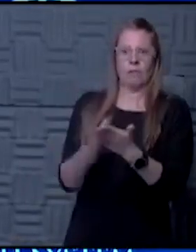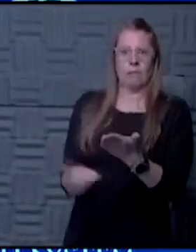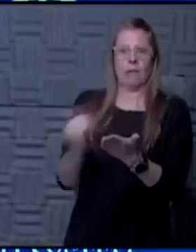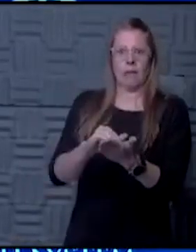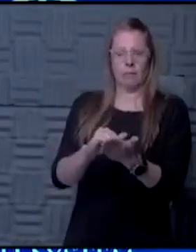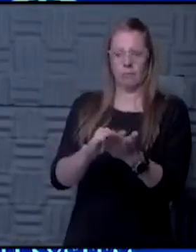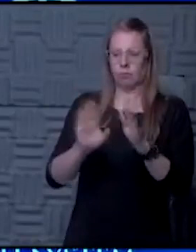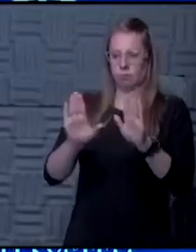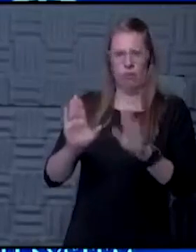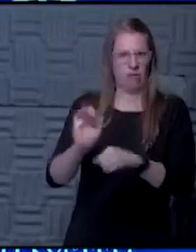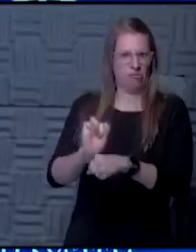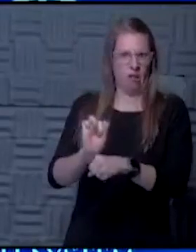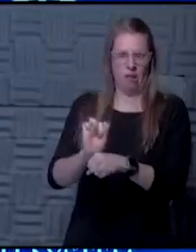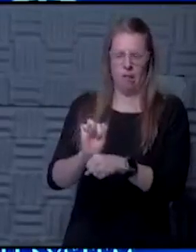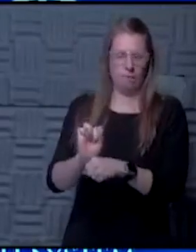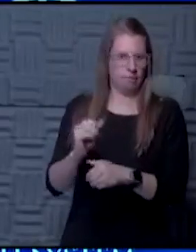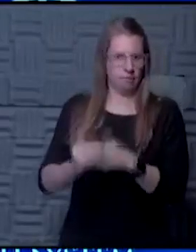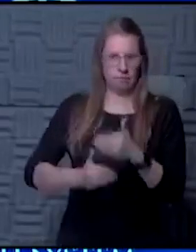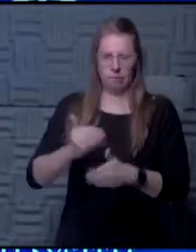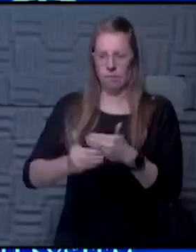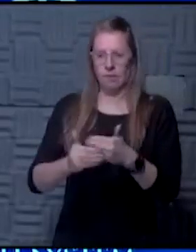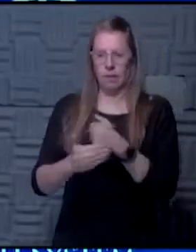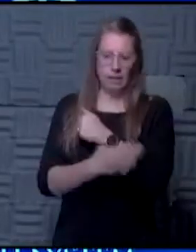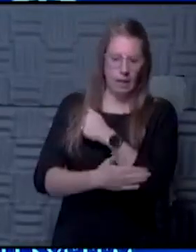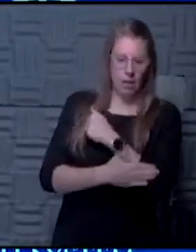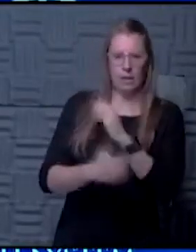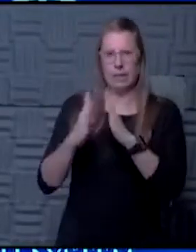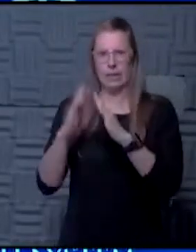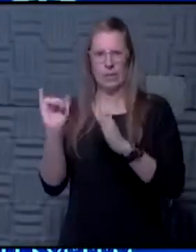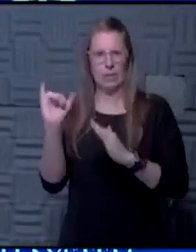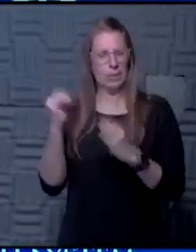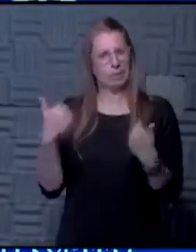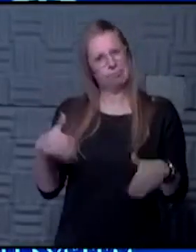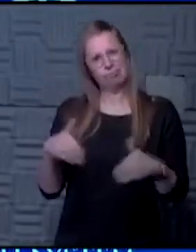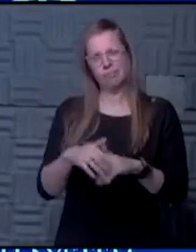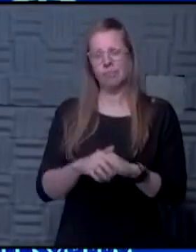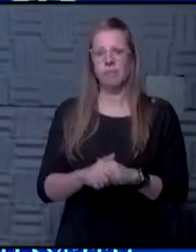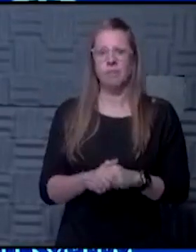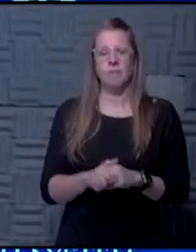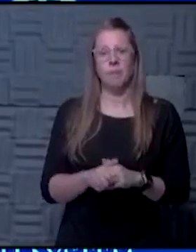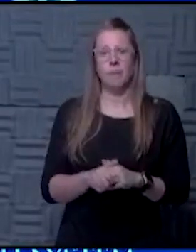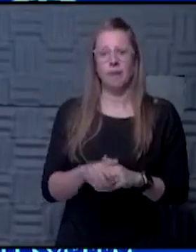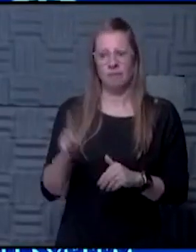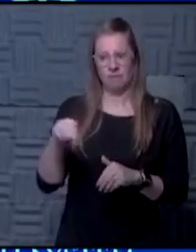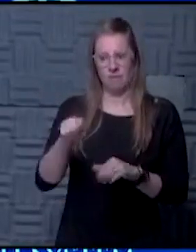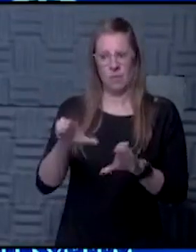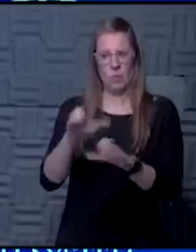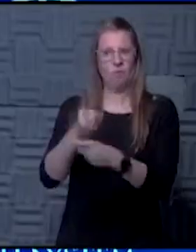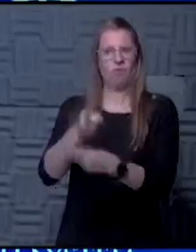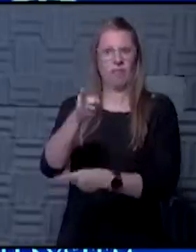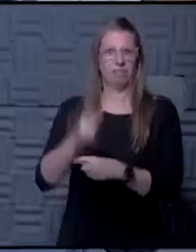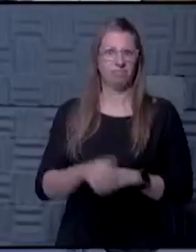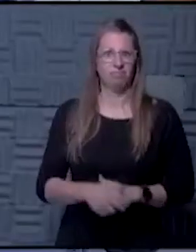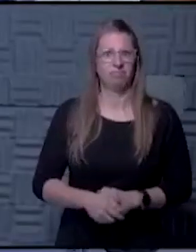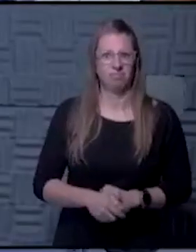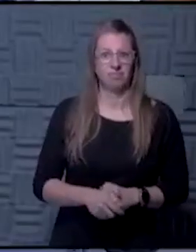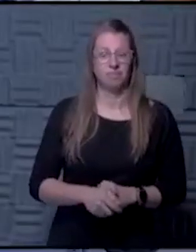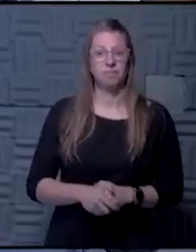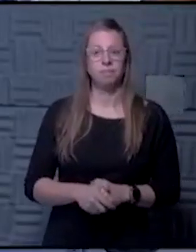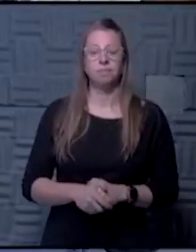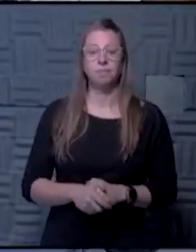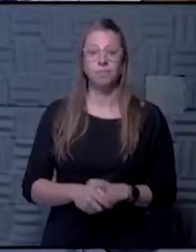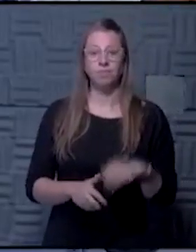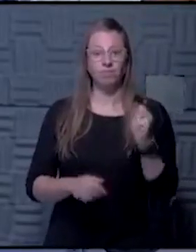a great job at that, do a great job within the county and the city. And that folk, they're doing it right. Yeah,